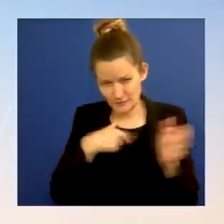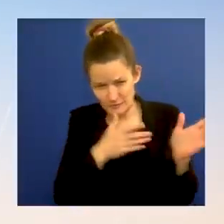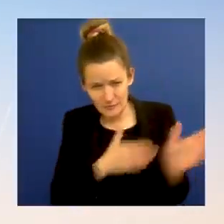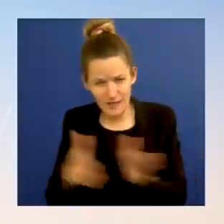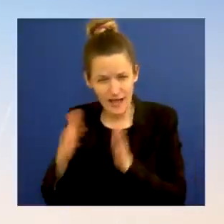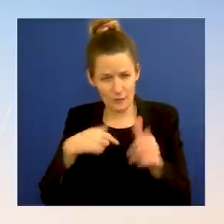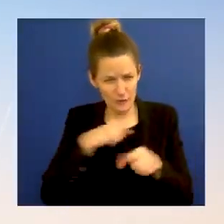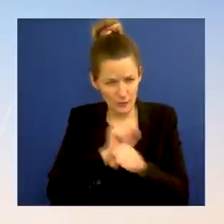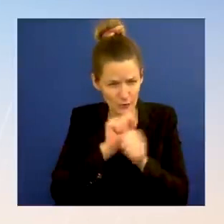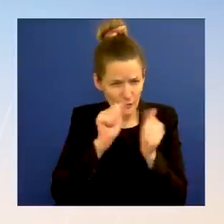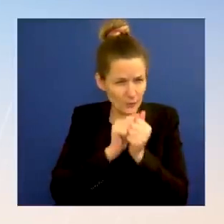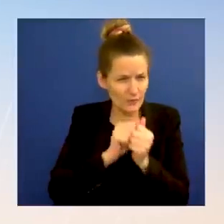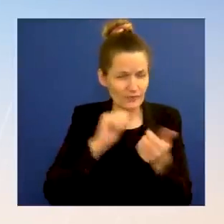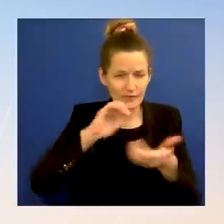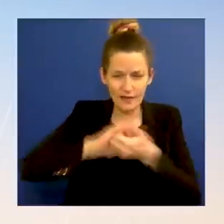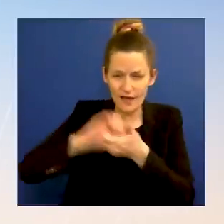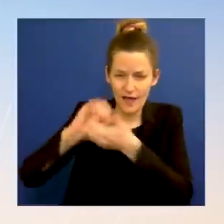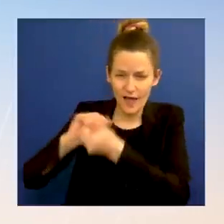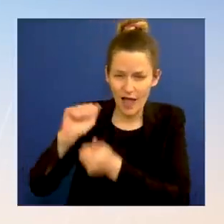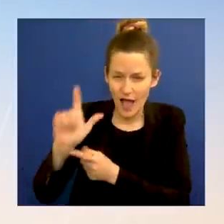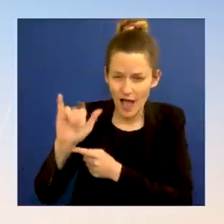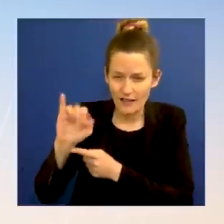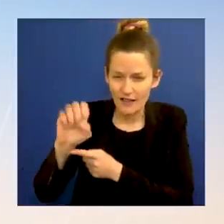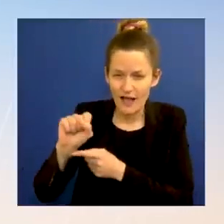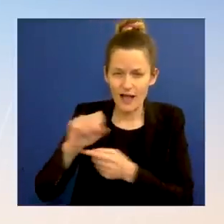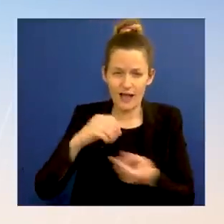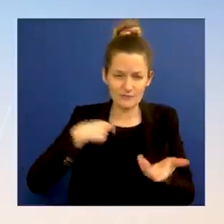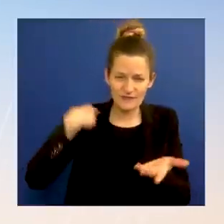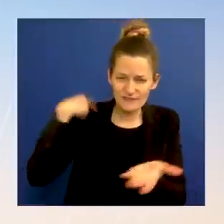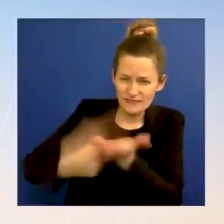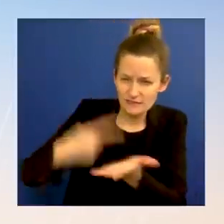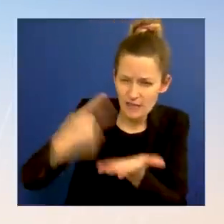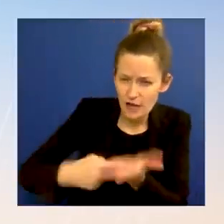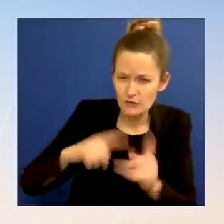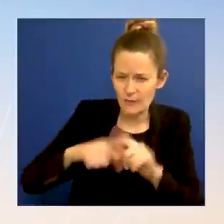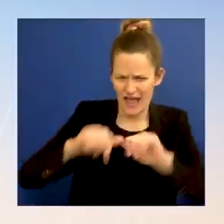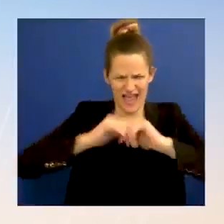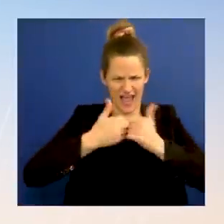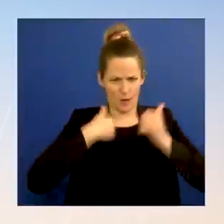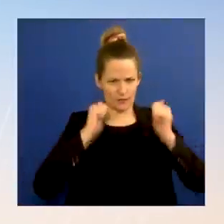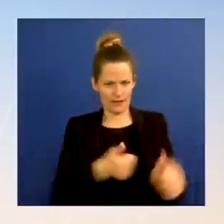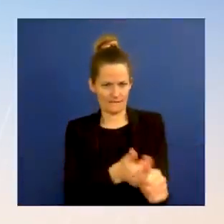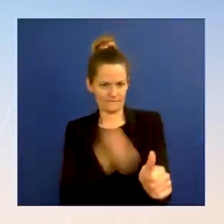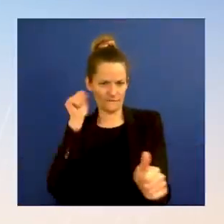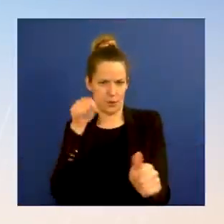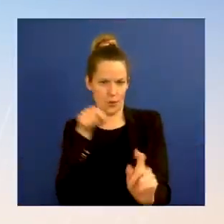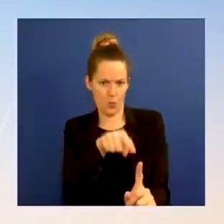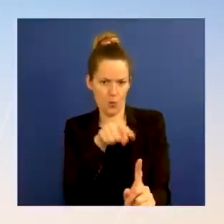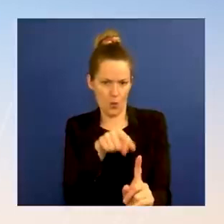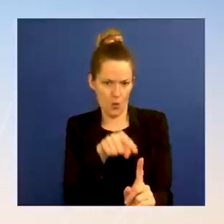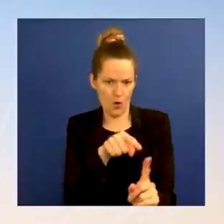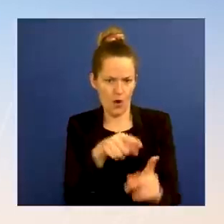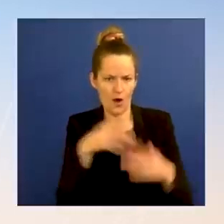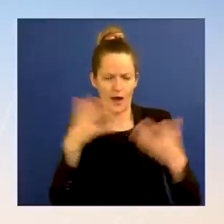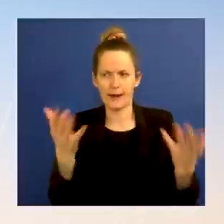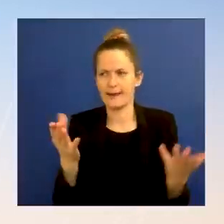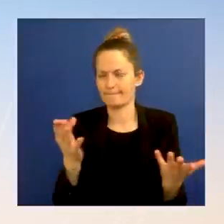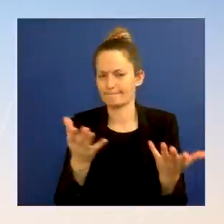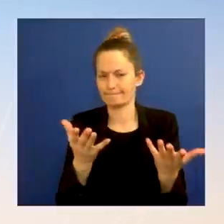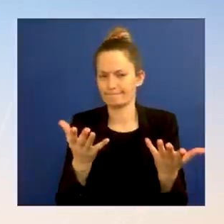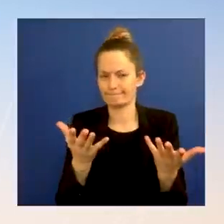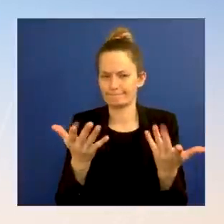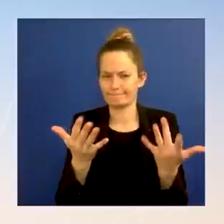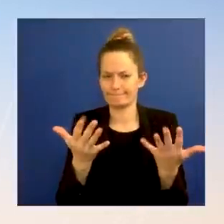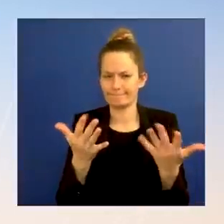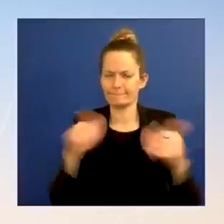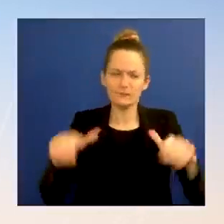about efforts to avoid challenges in the global oil markets, you know, making sure